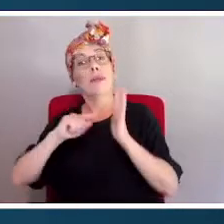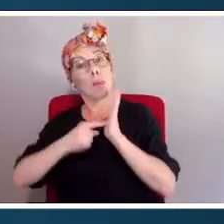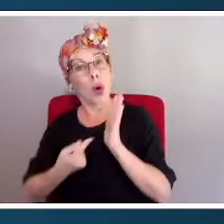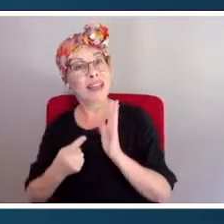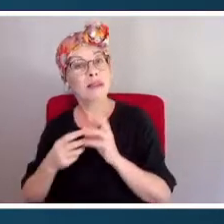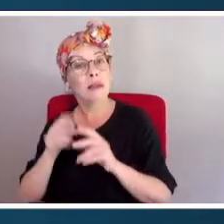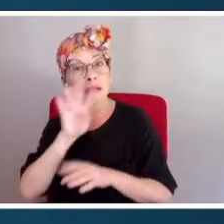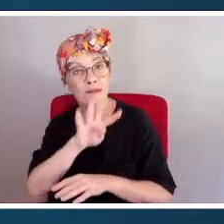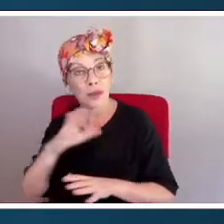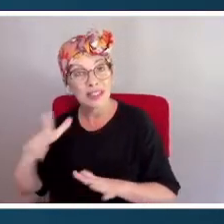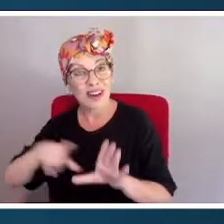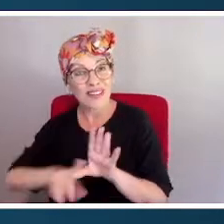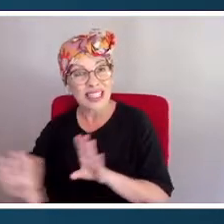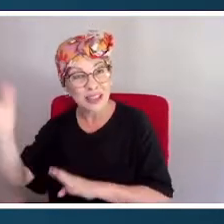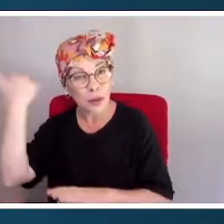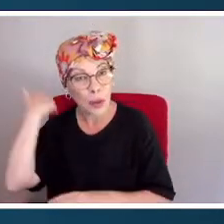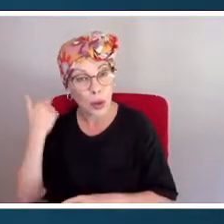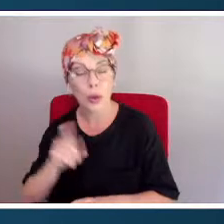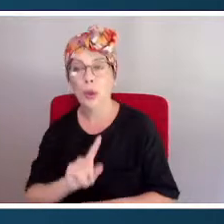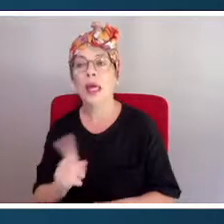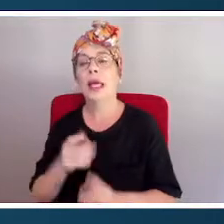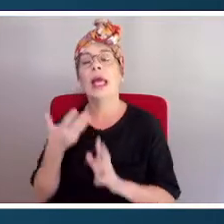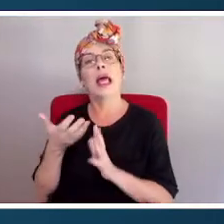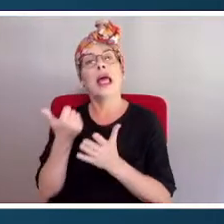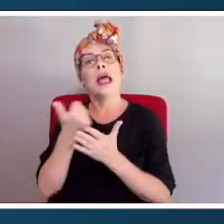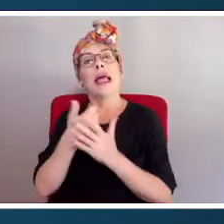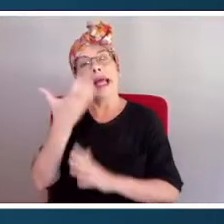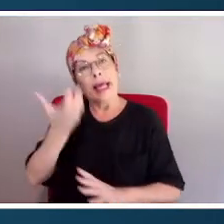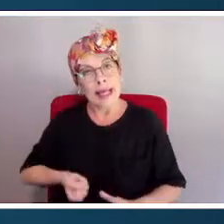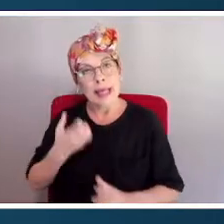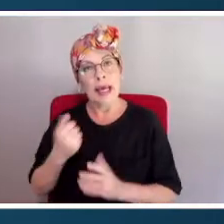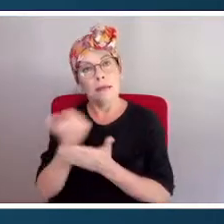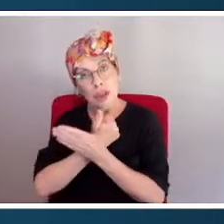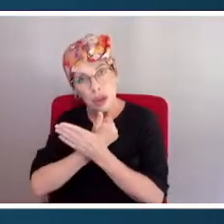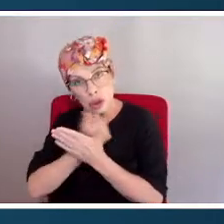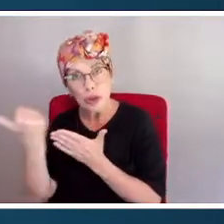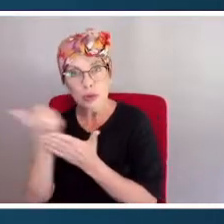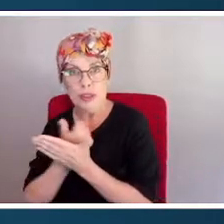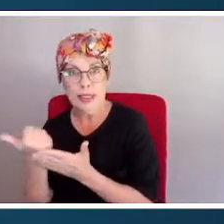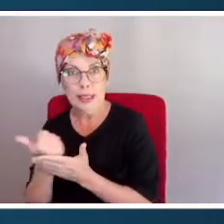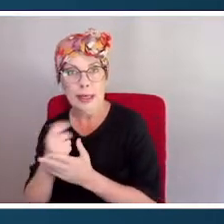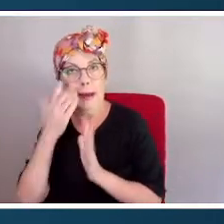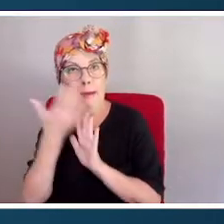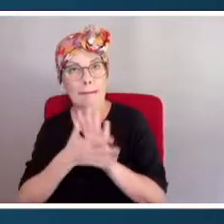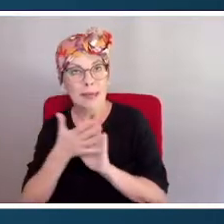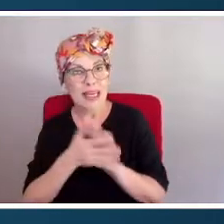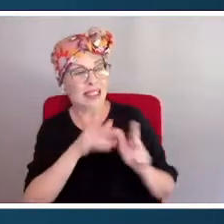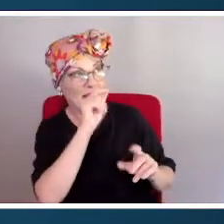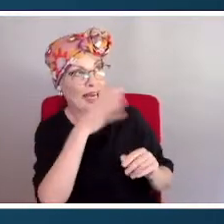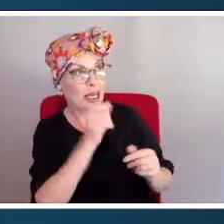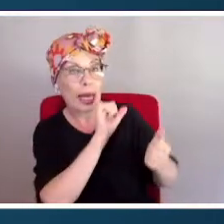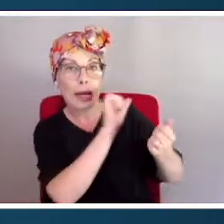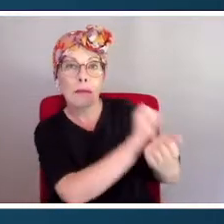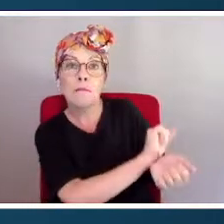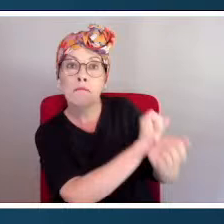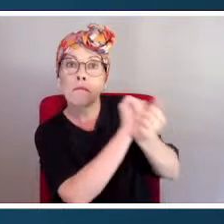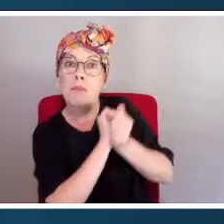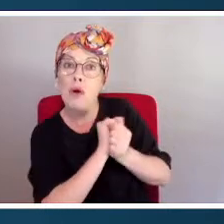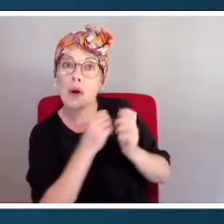credit. Access to credit meant that they could invest to improve their food